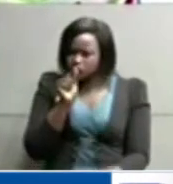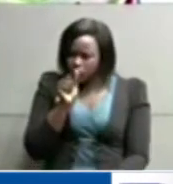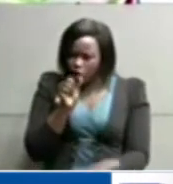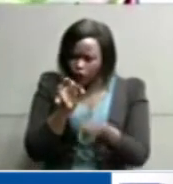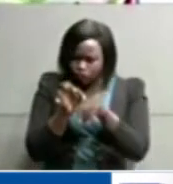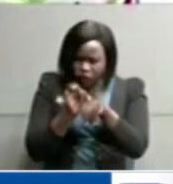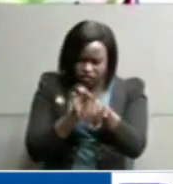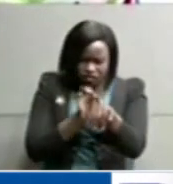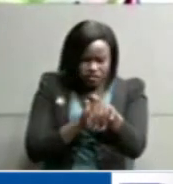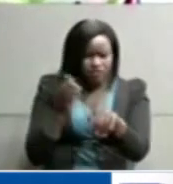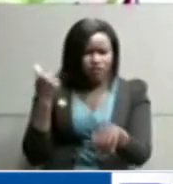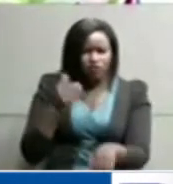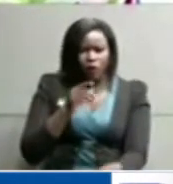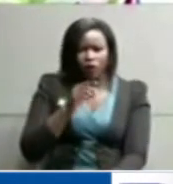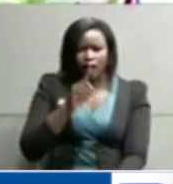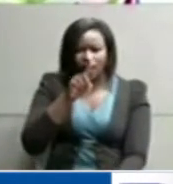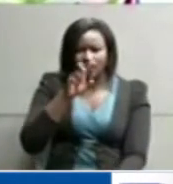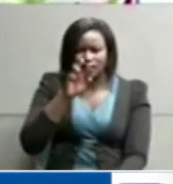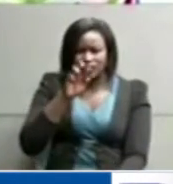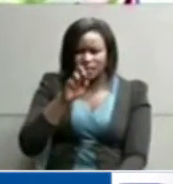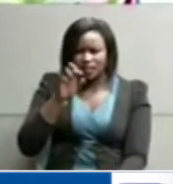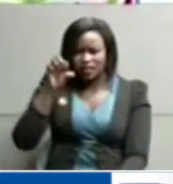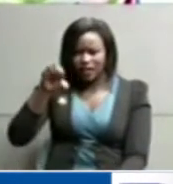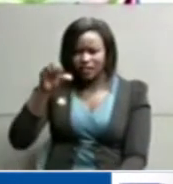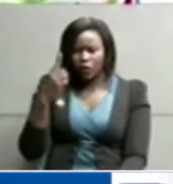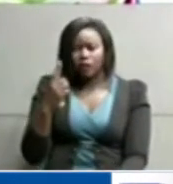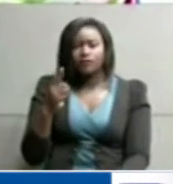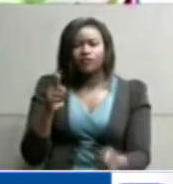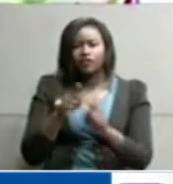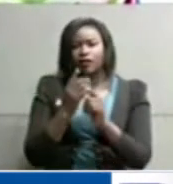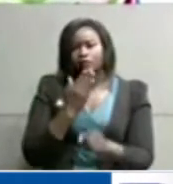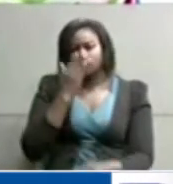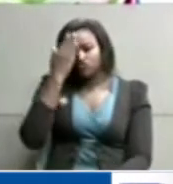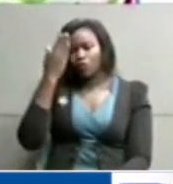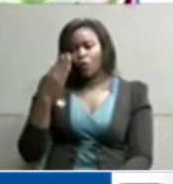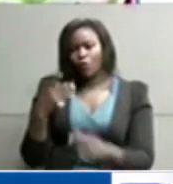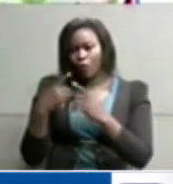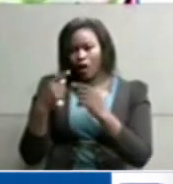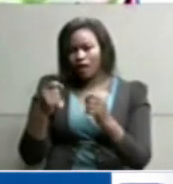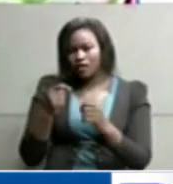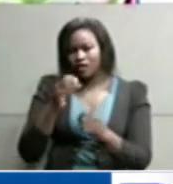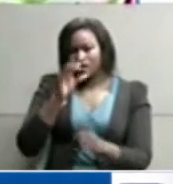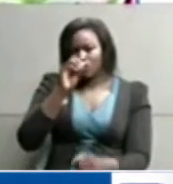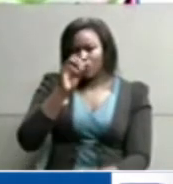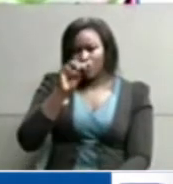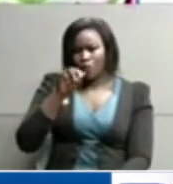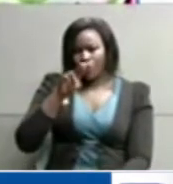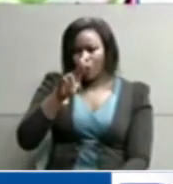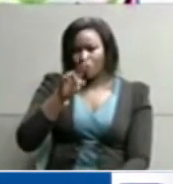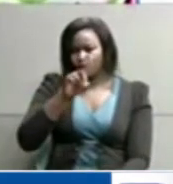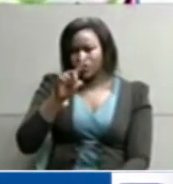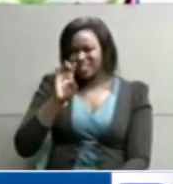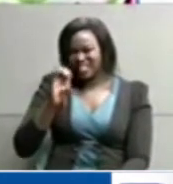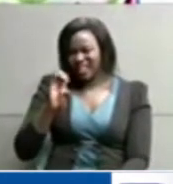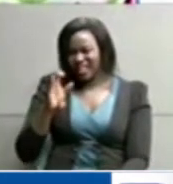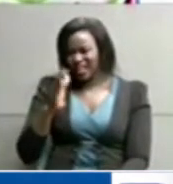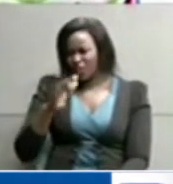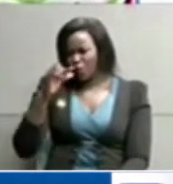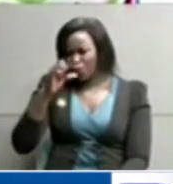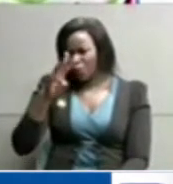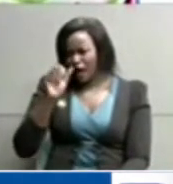1891. In fact, the Banyankole call it Umzegwa Muti, the smallpox of Muti. That was the old name of